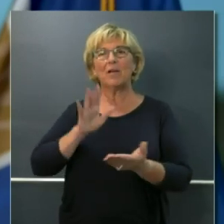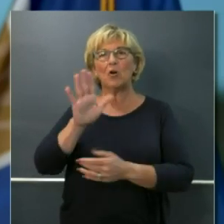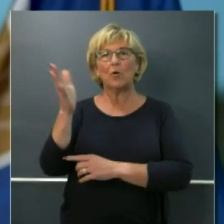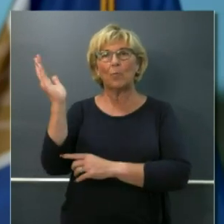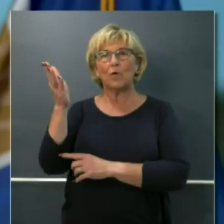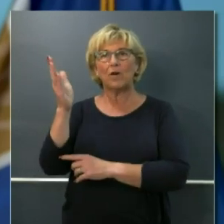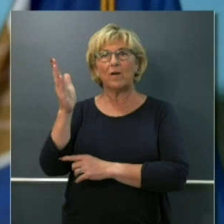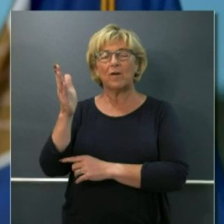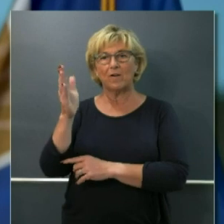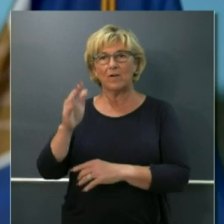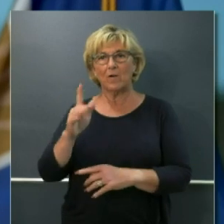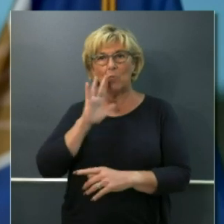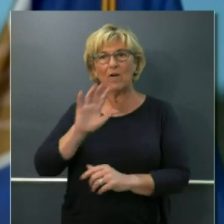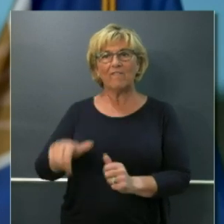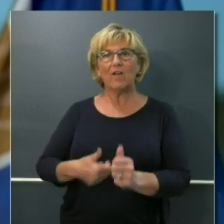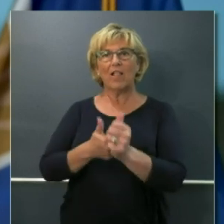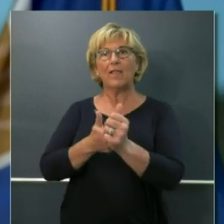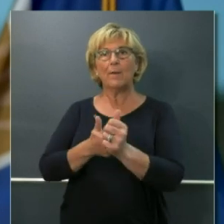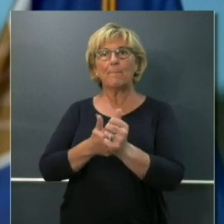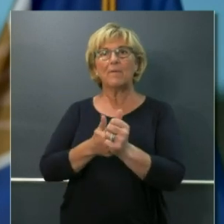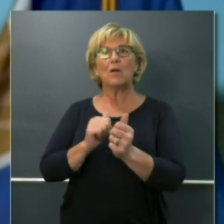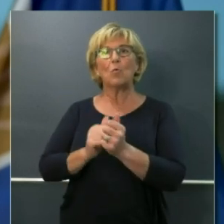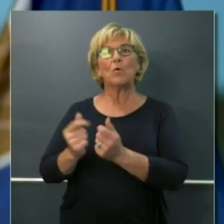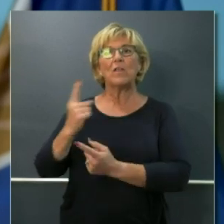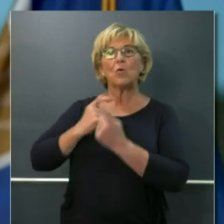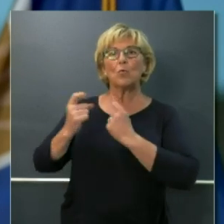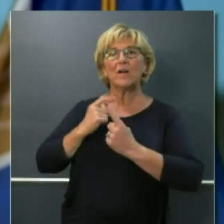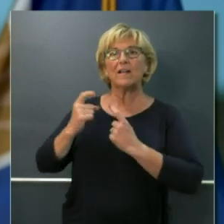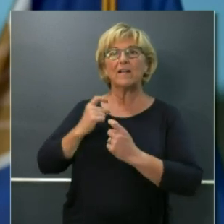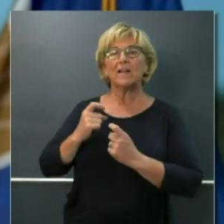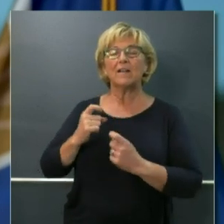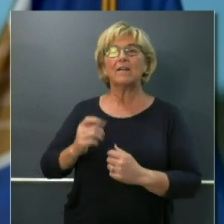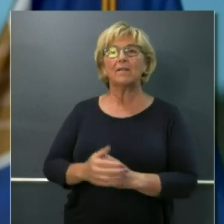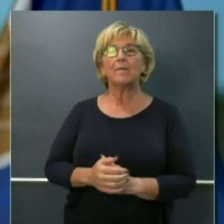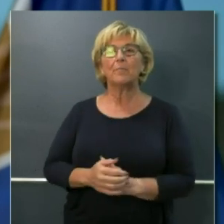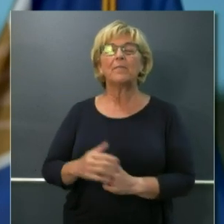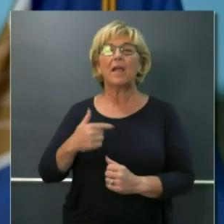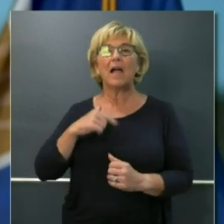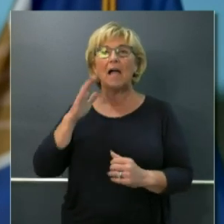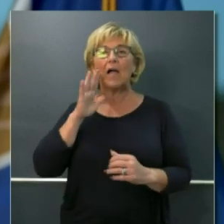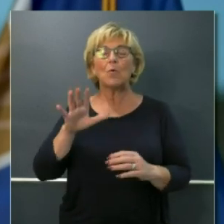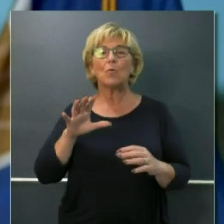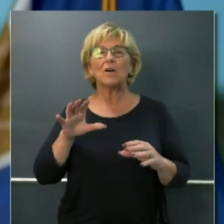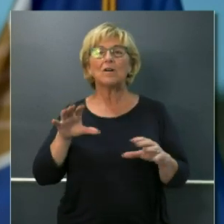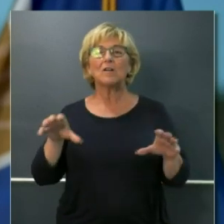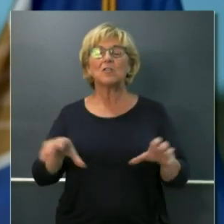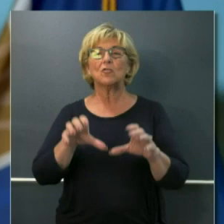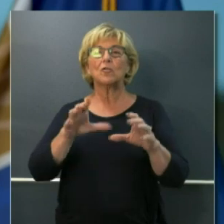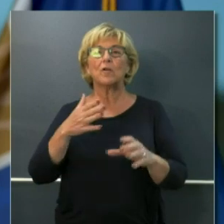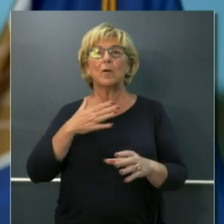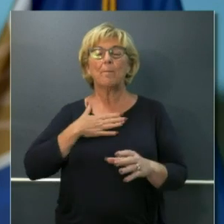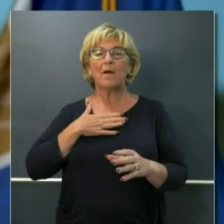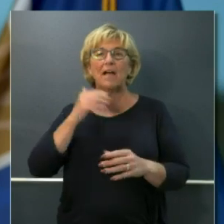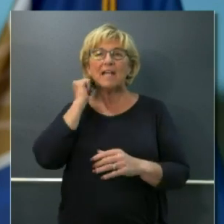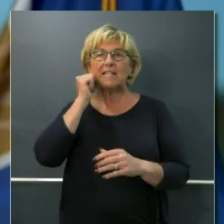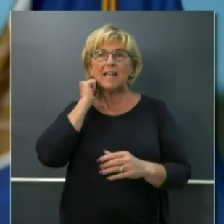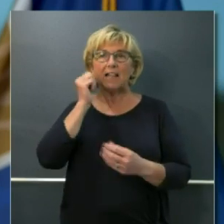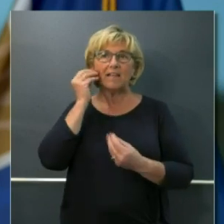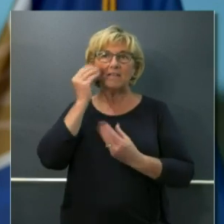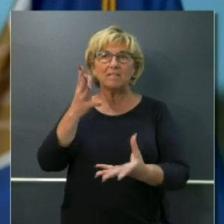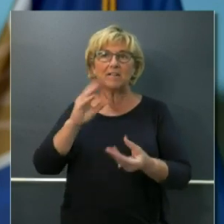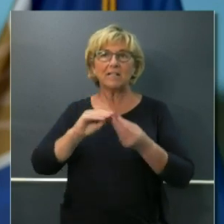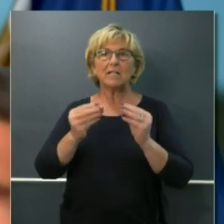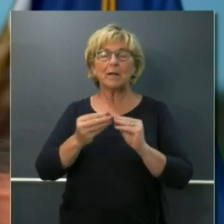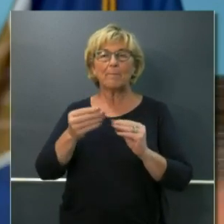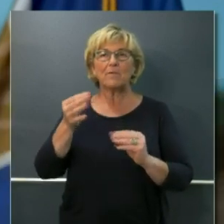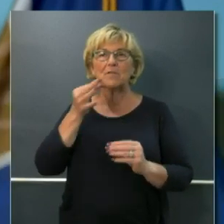presentation. We'll follow up, of course, with questions, and I'll do my daily update as briefly as I possibly can. With that, Dr.